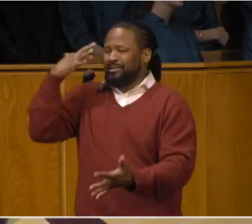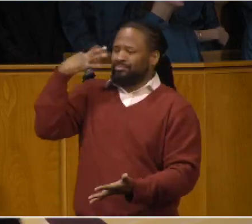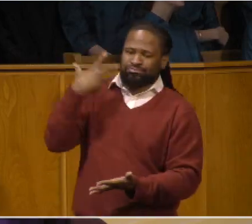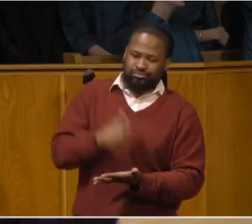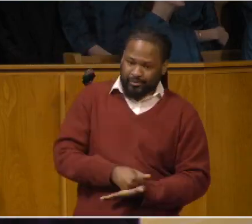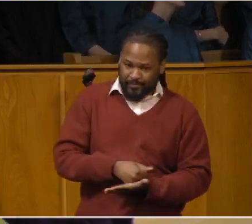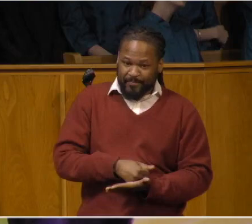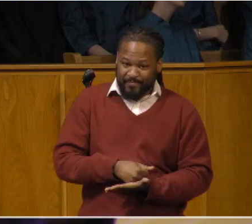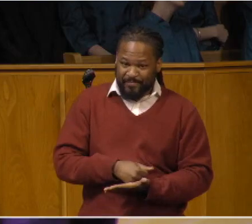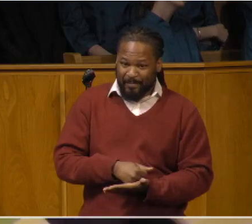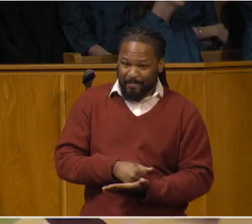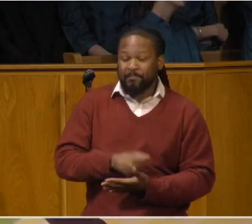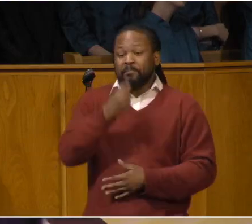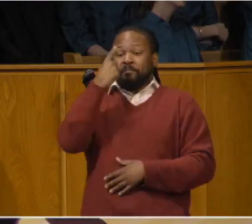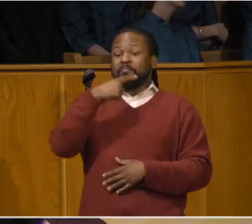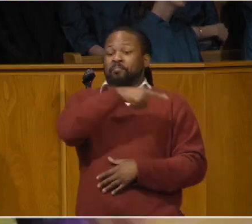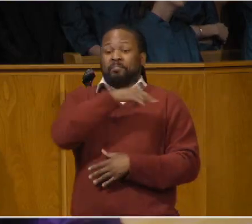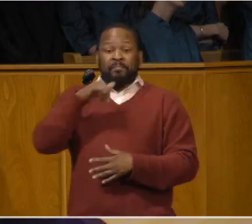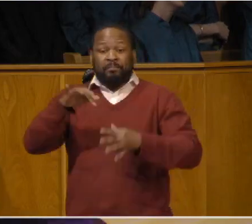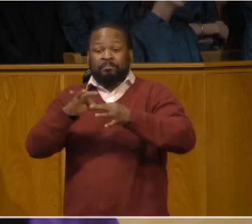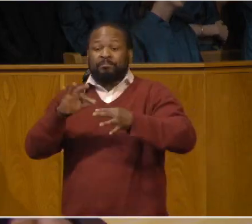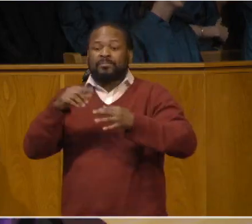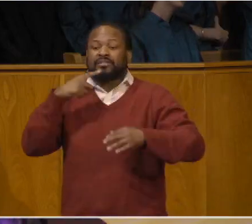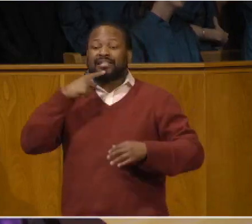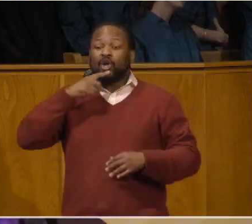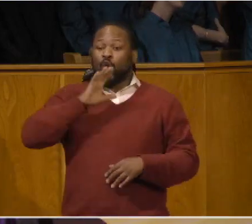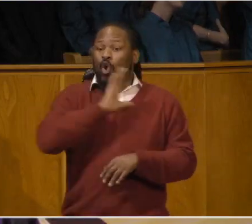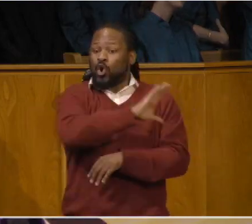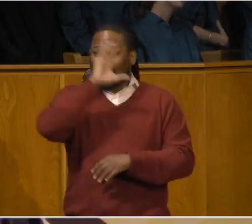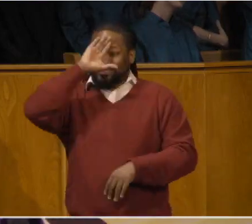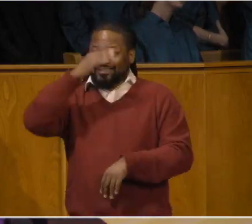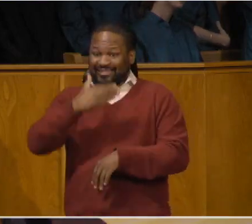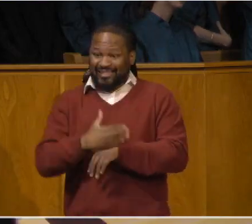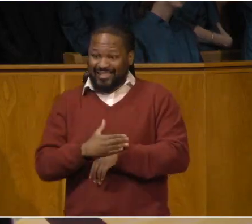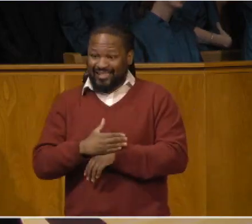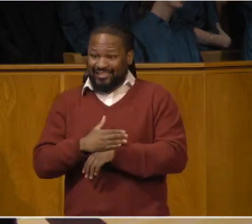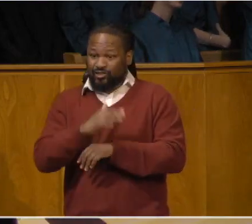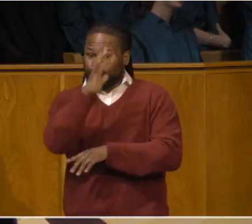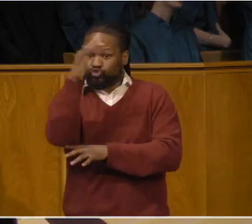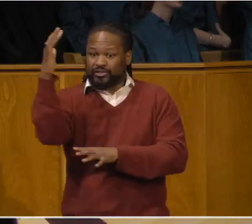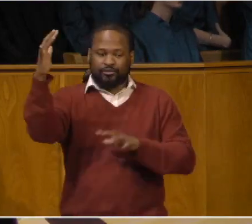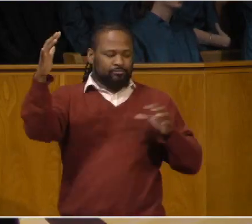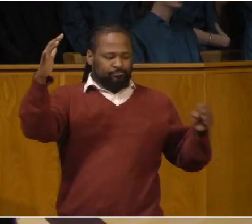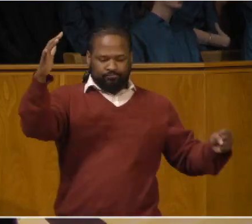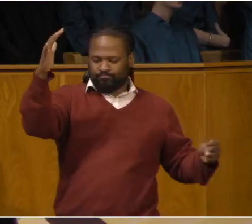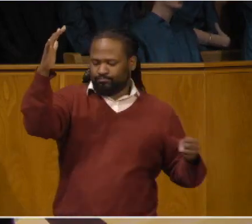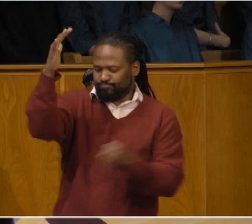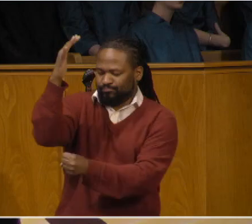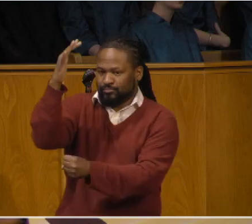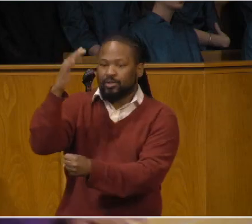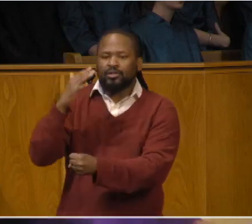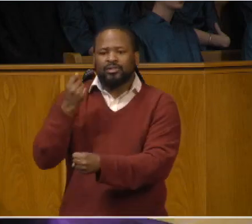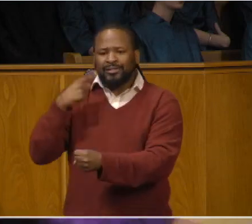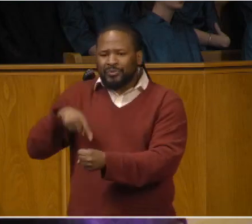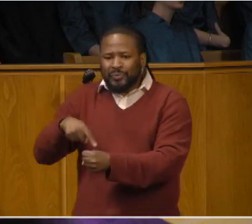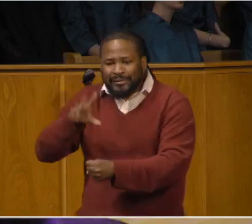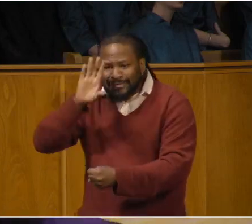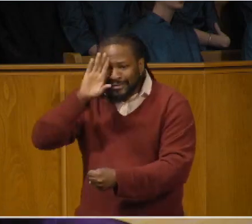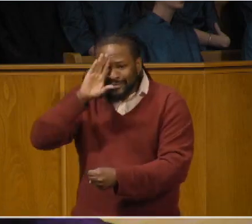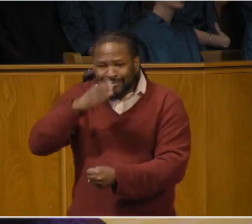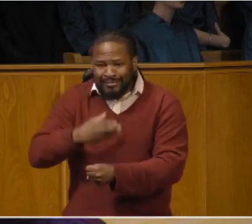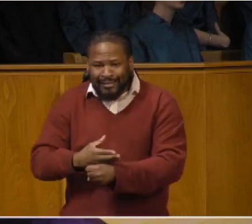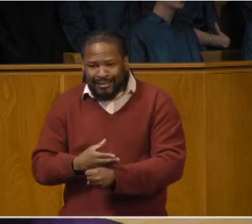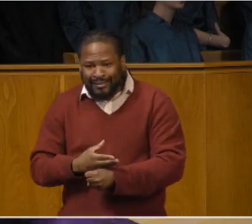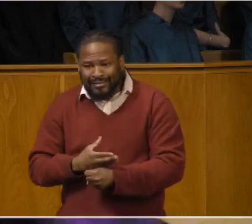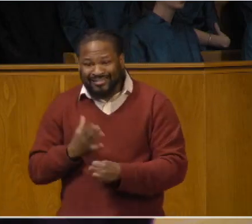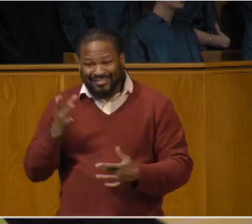This text says she put her son under a bush, who was probably so sick from dehydration and exhaustion that he can't walk